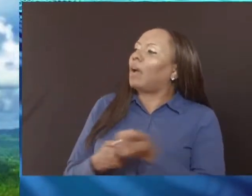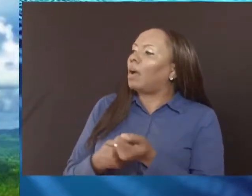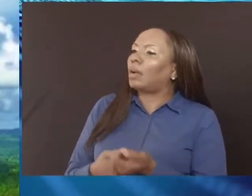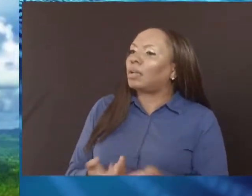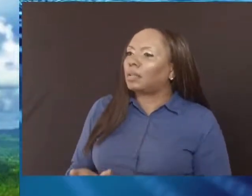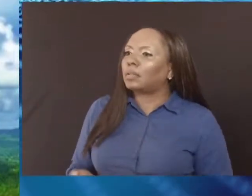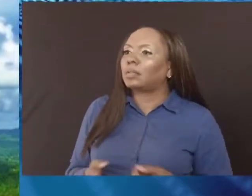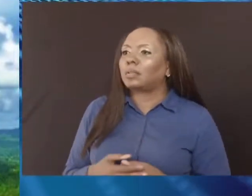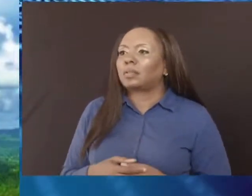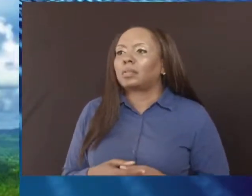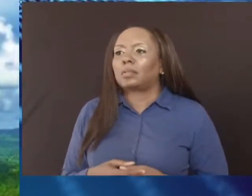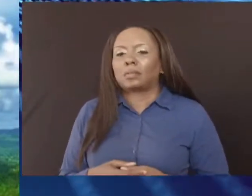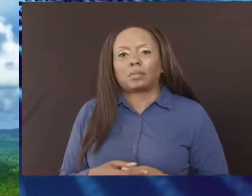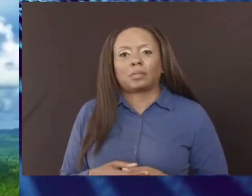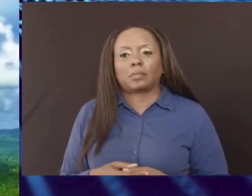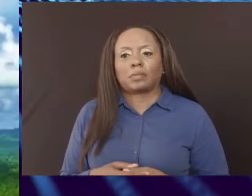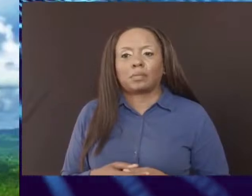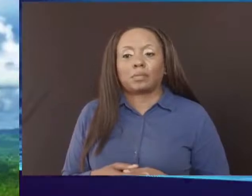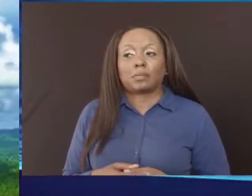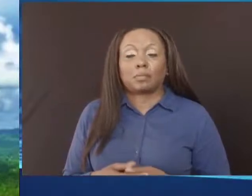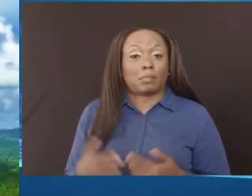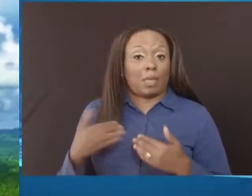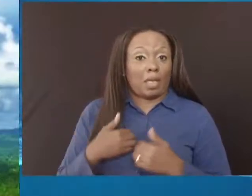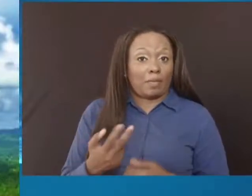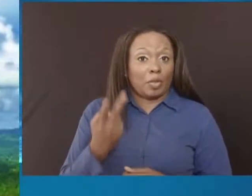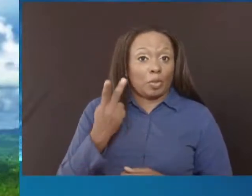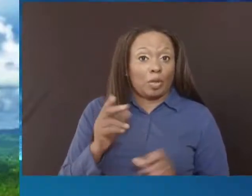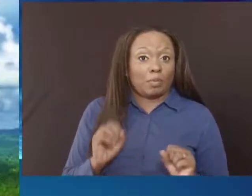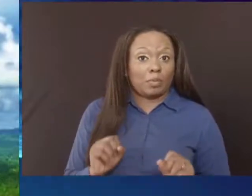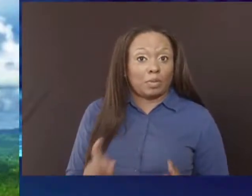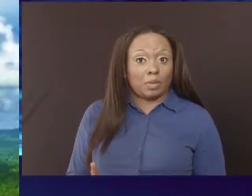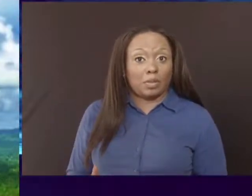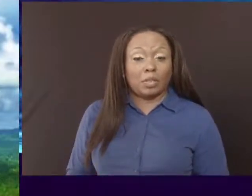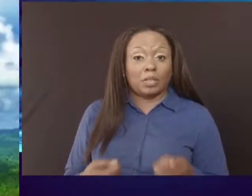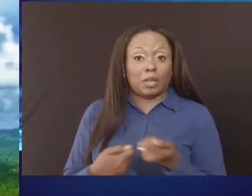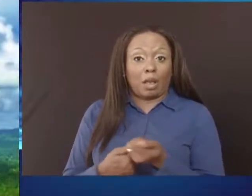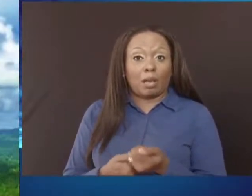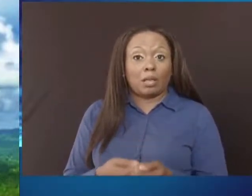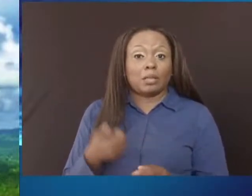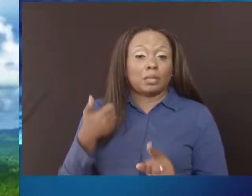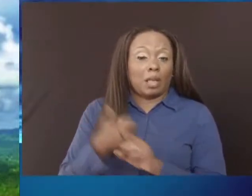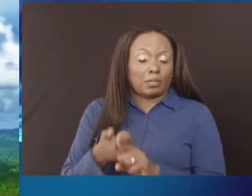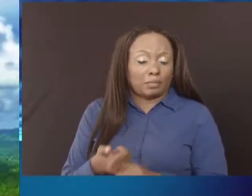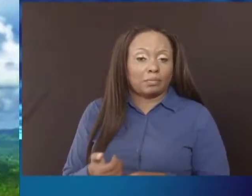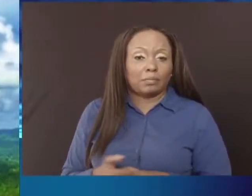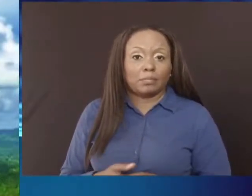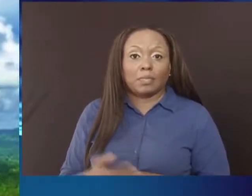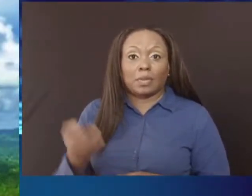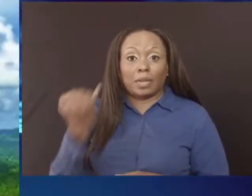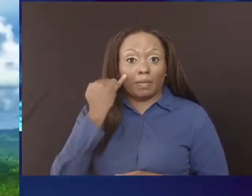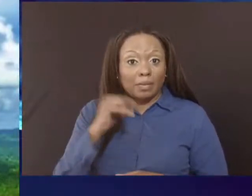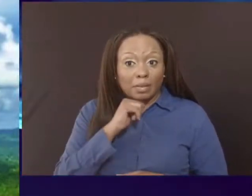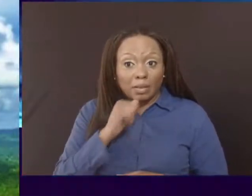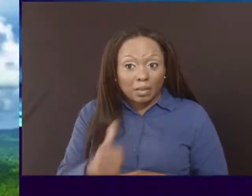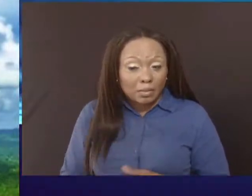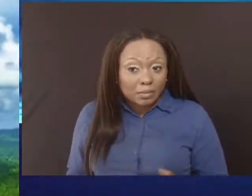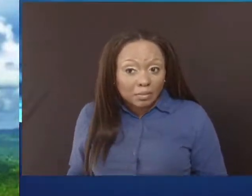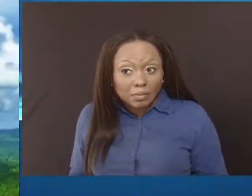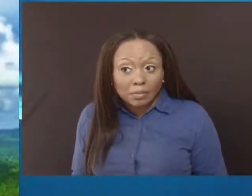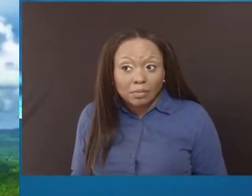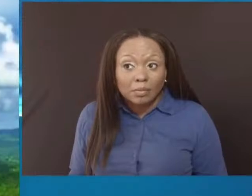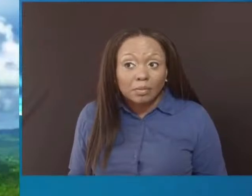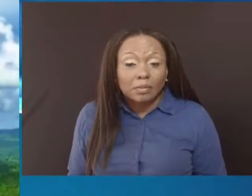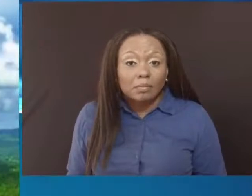bracelet. So we're giving you essentially two opportunities to intervene and charge your bracelet. If you do not charge your bracelet, because everyone